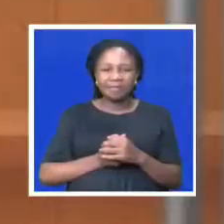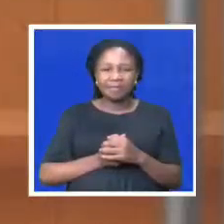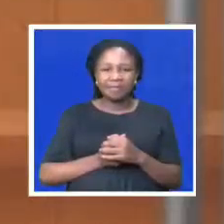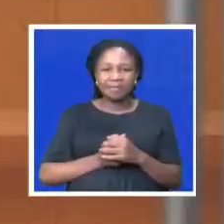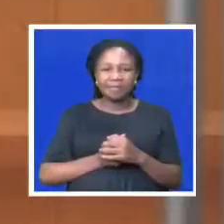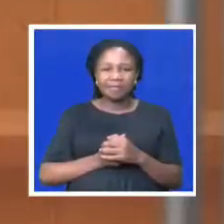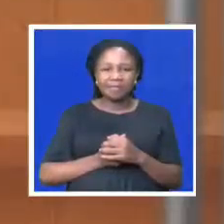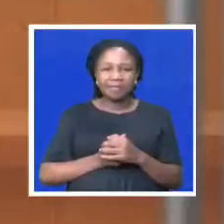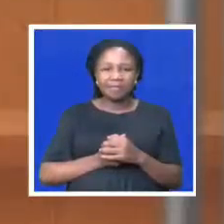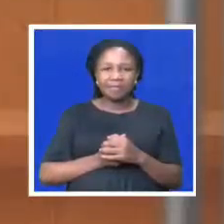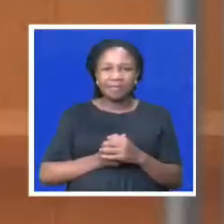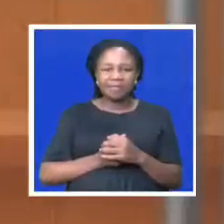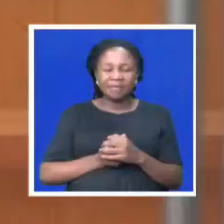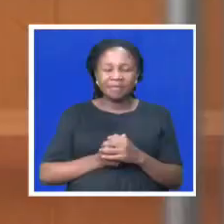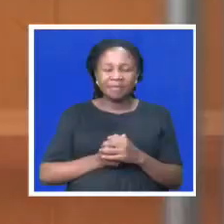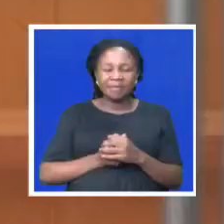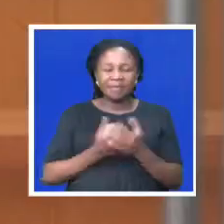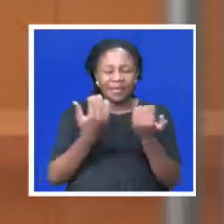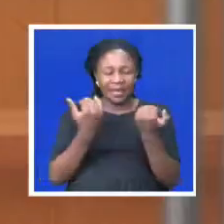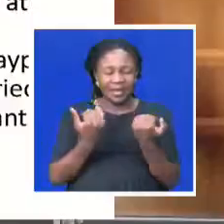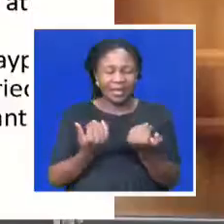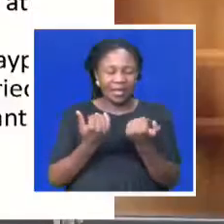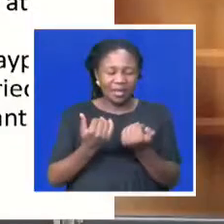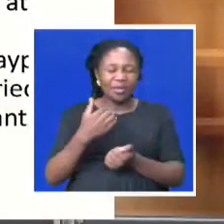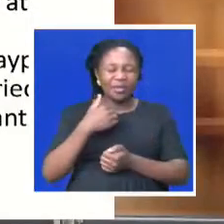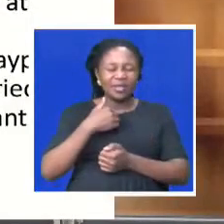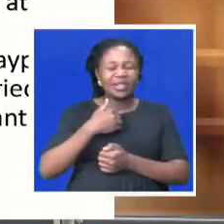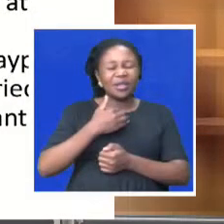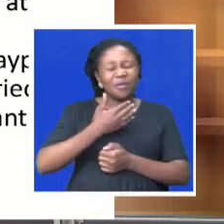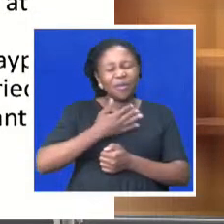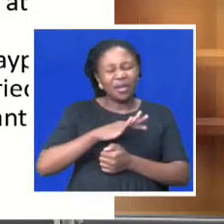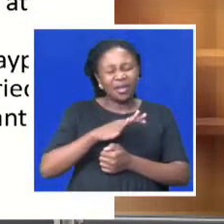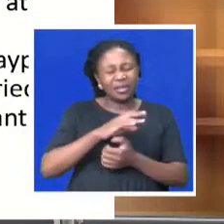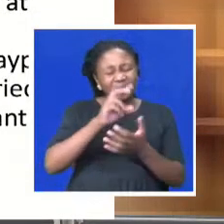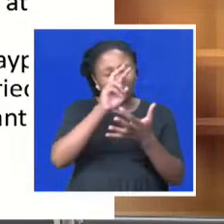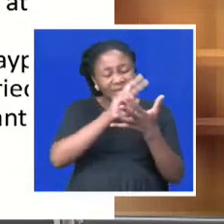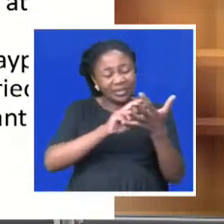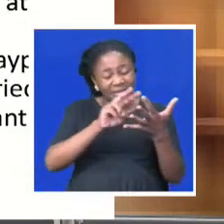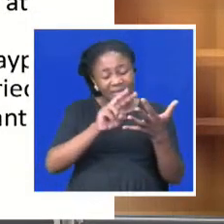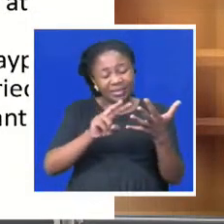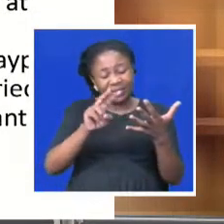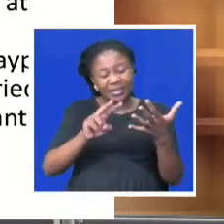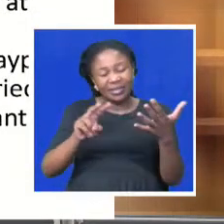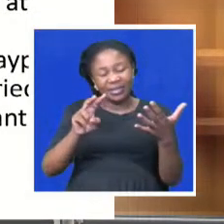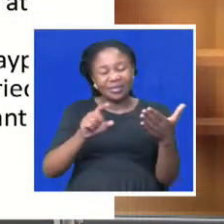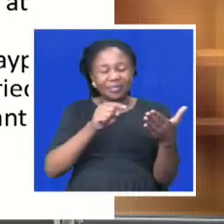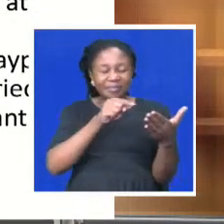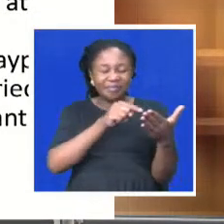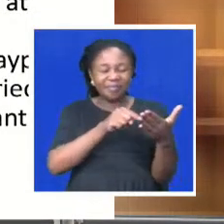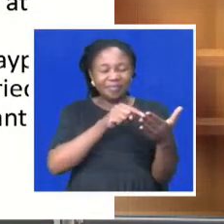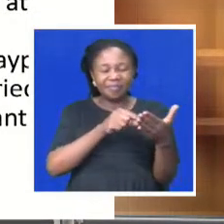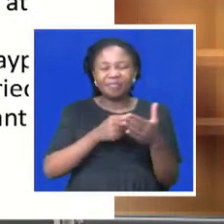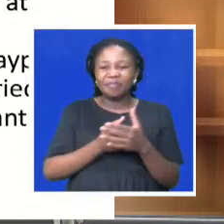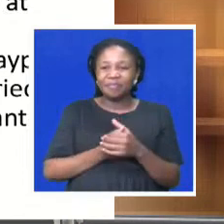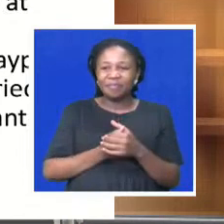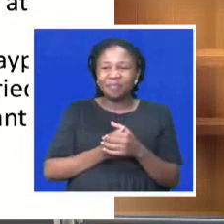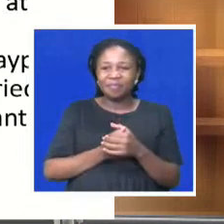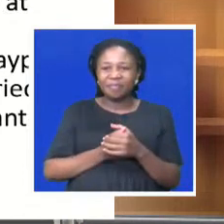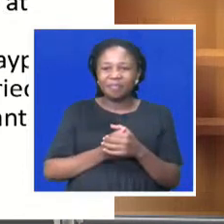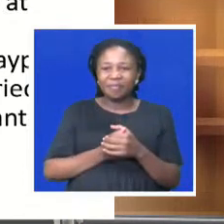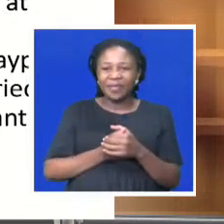Now let us read this narrative text. It is about a cracked clay